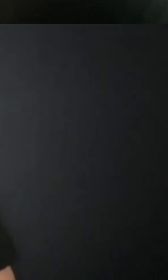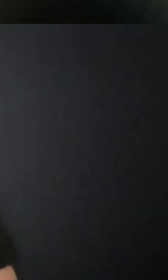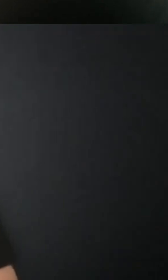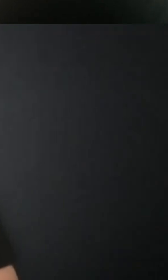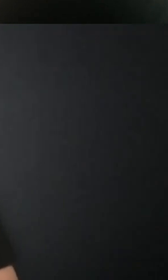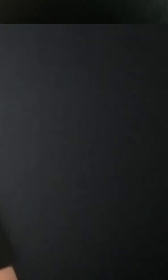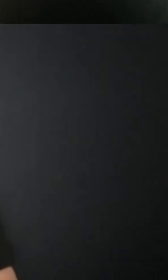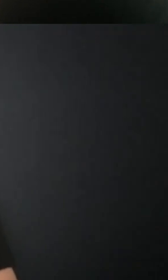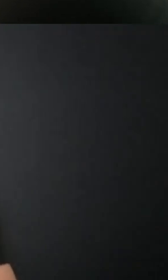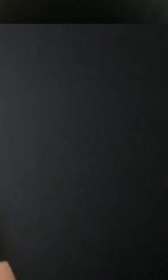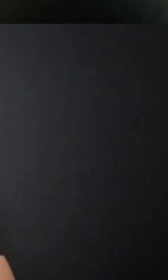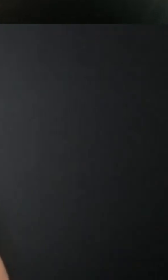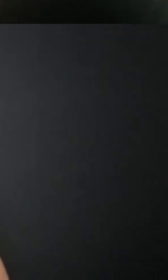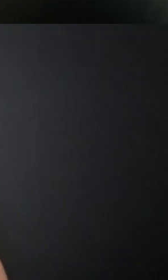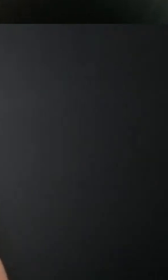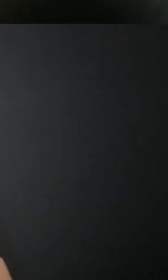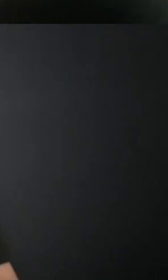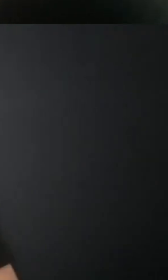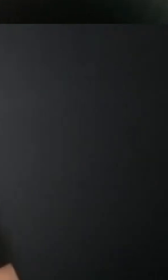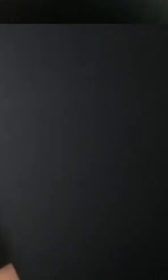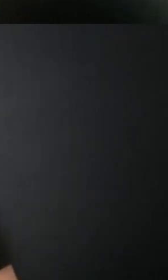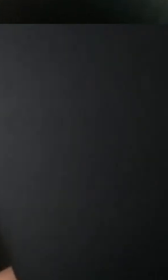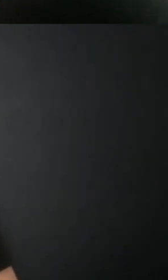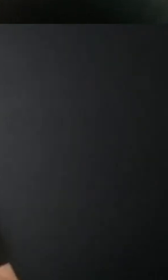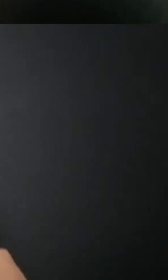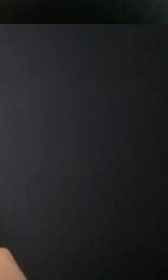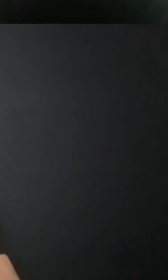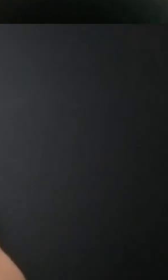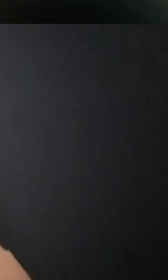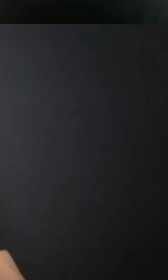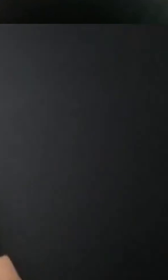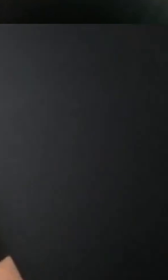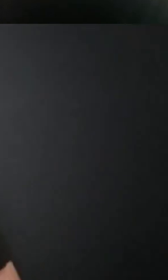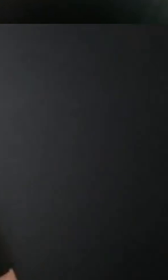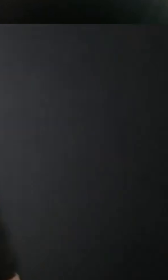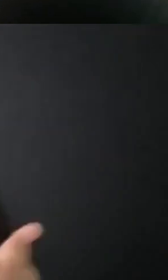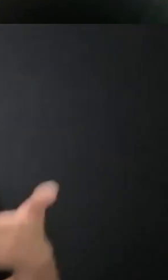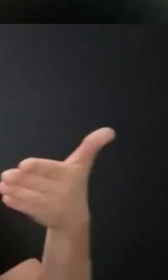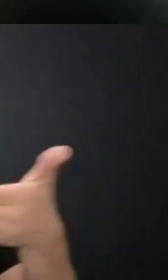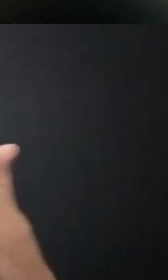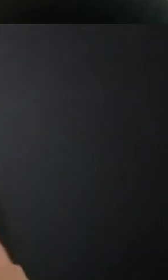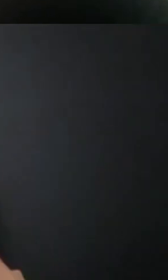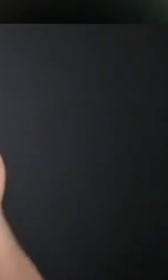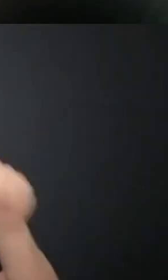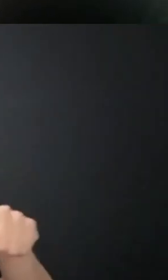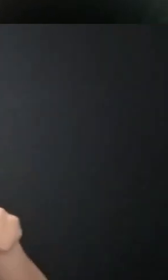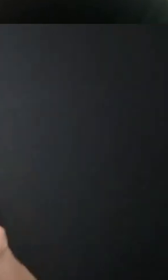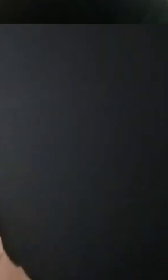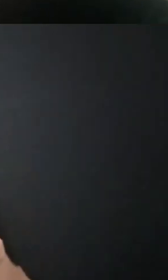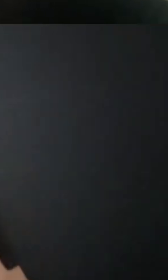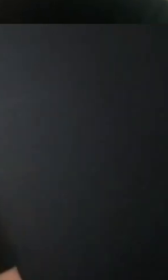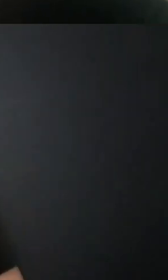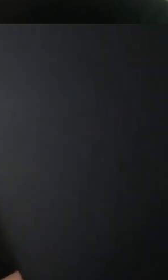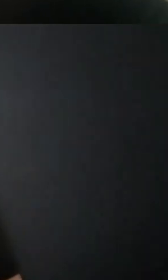go back and read the material? Absolutely. We're not going to lock you out of this material. What you get locked out of is just editing or modifying